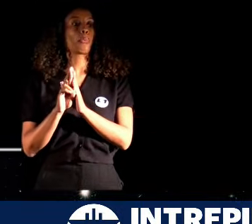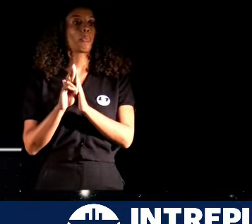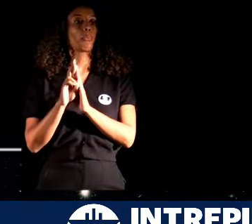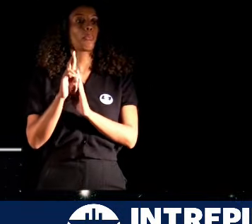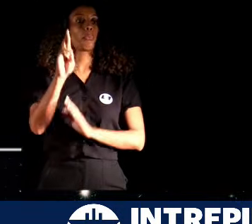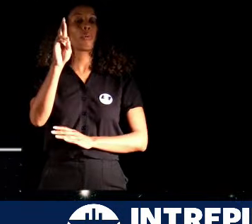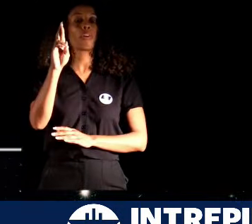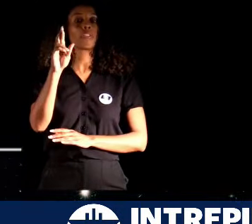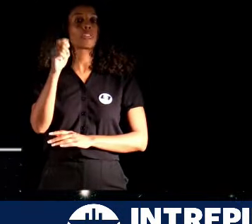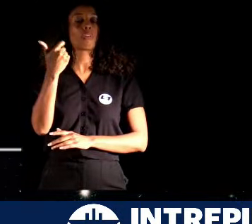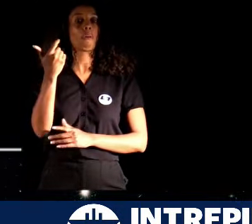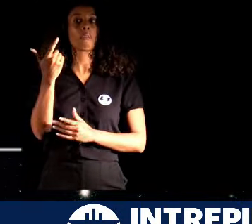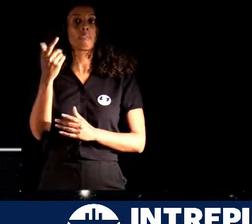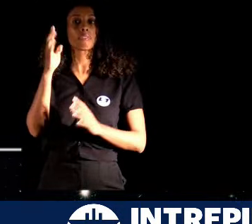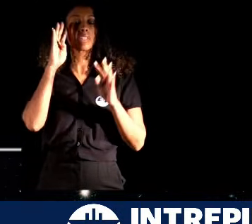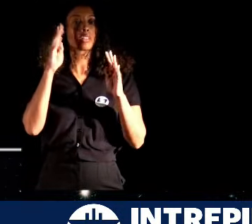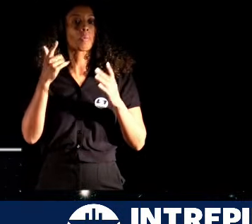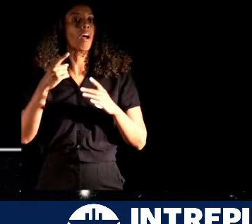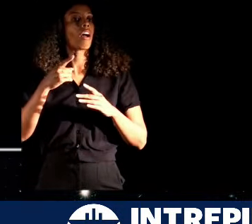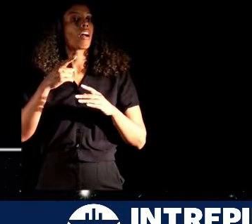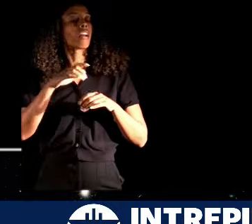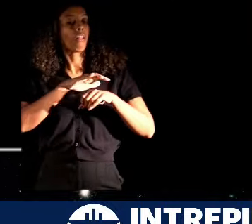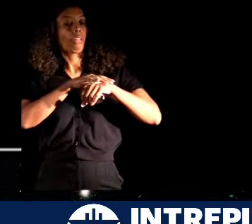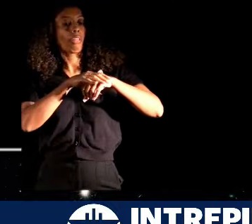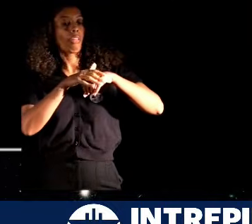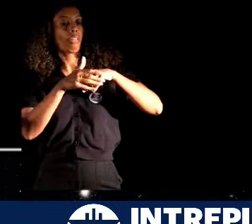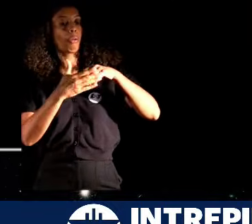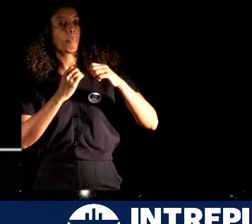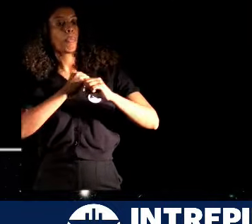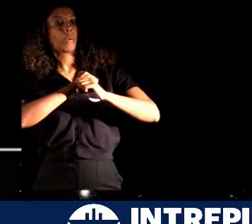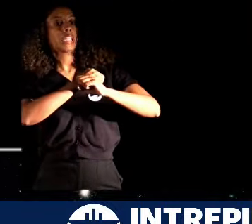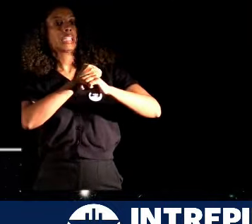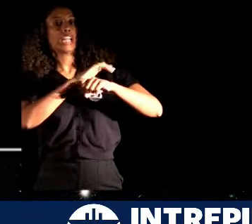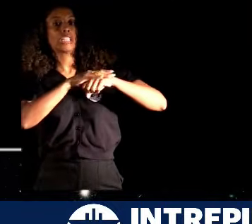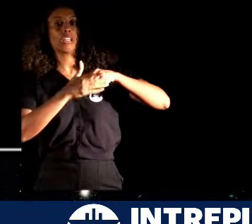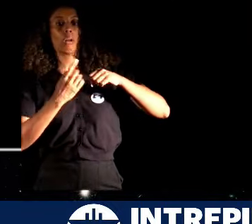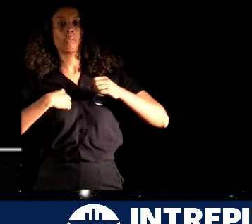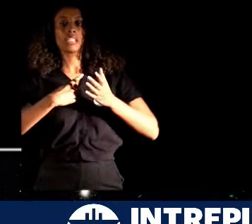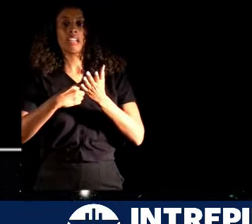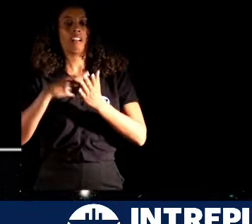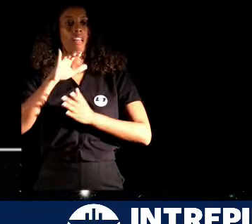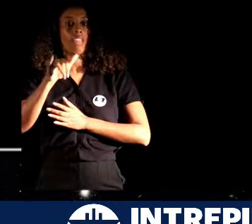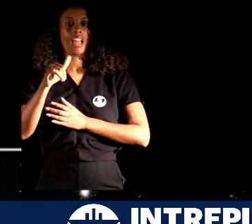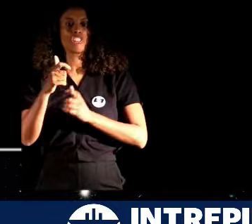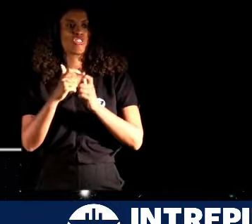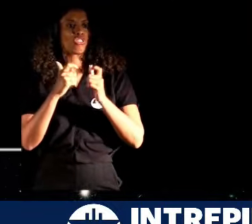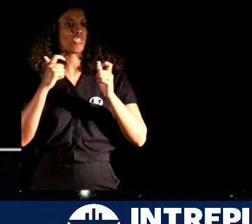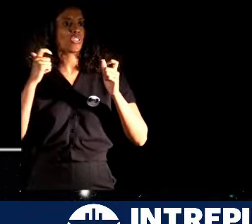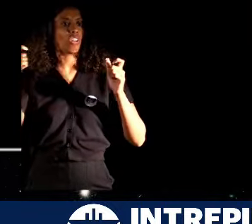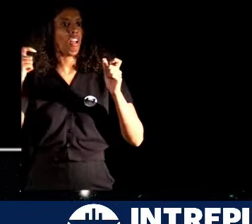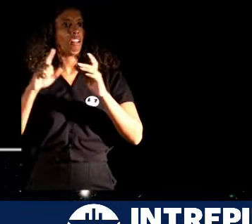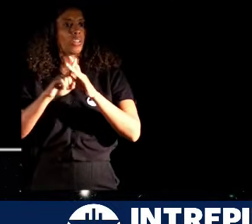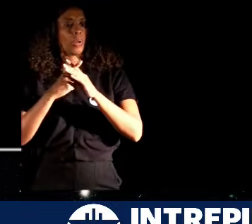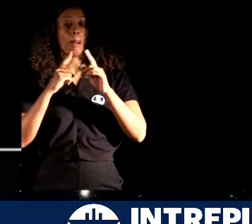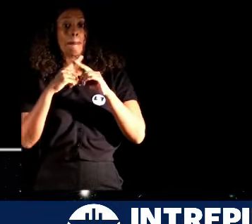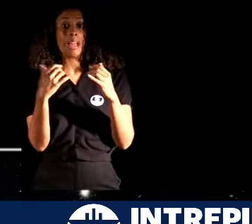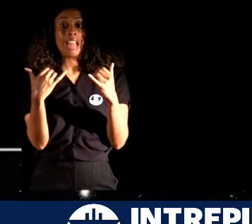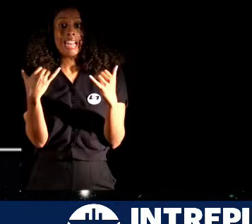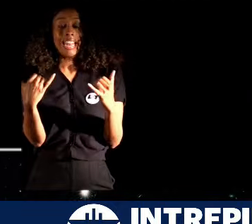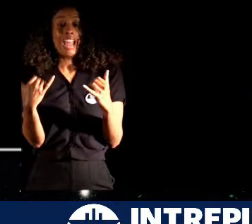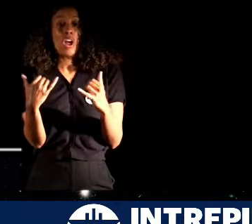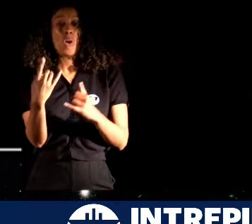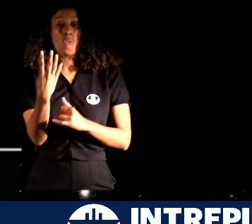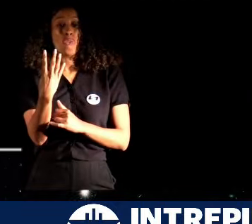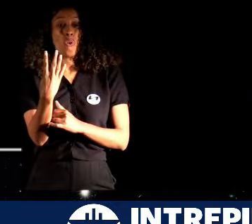the major inventions, we had the thermal protection shield. We talked about that. It was a big cone to begin with, but now it's only